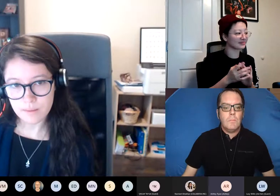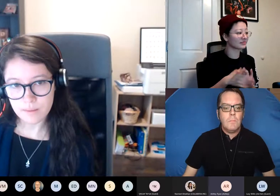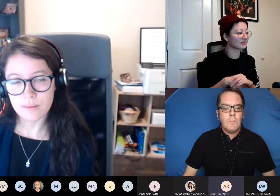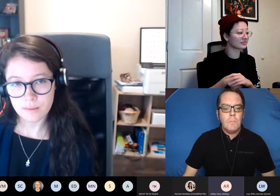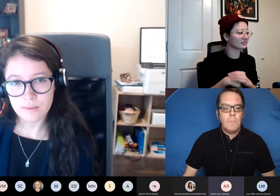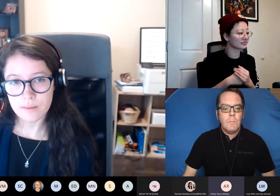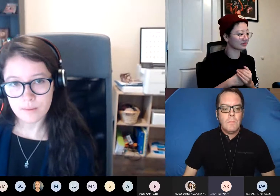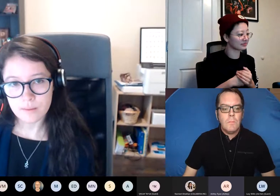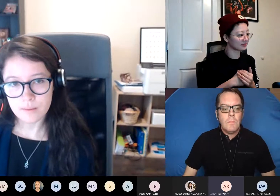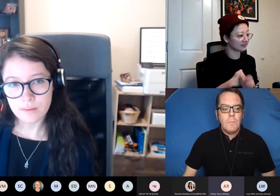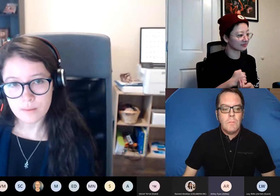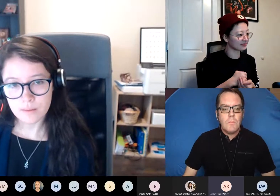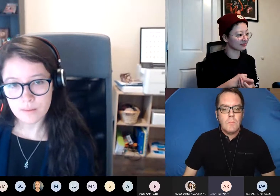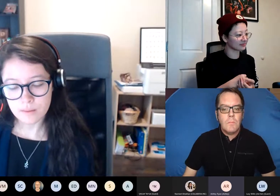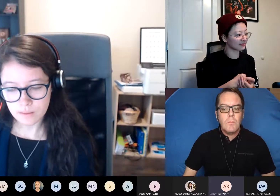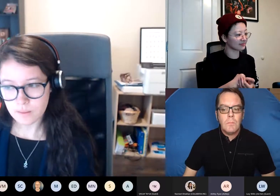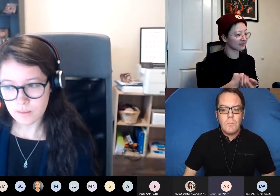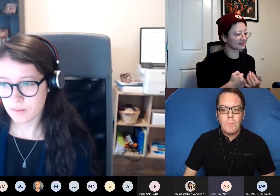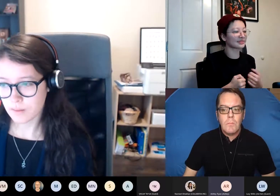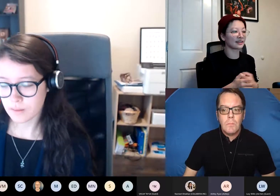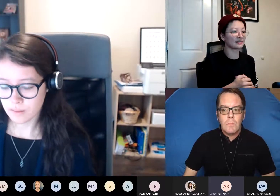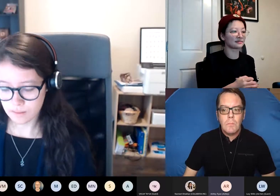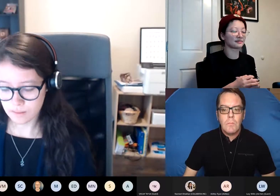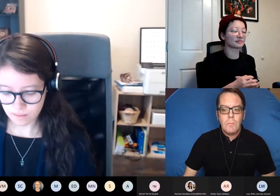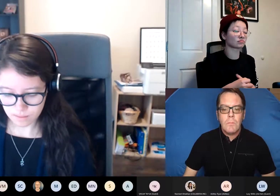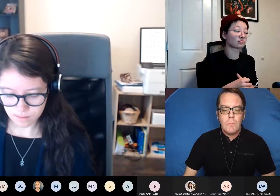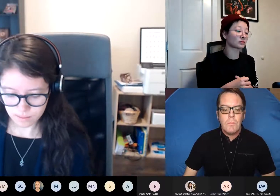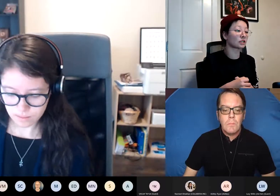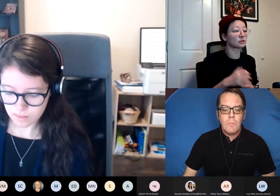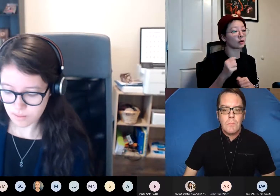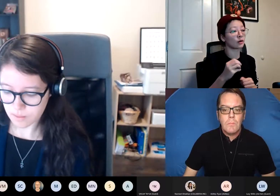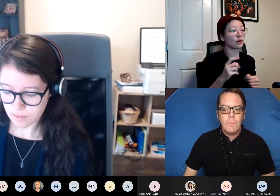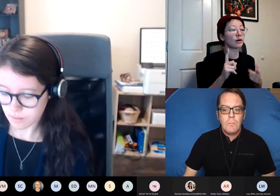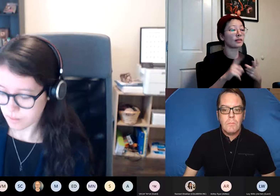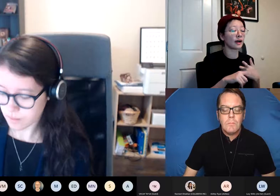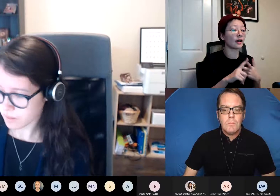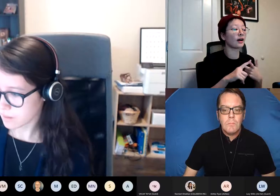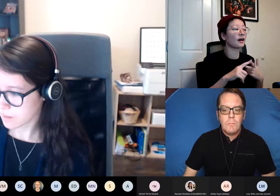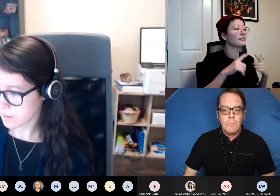to make decisions for themselves in their education.